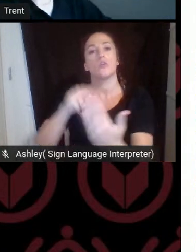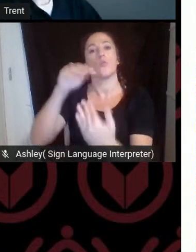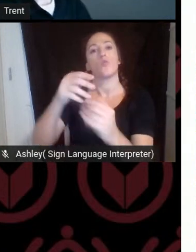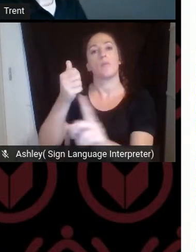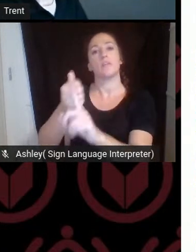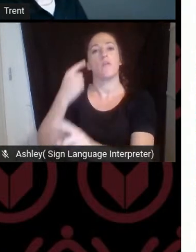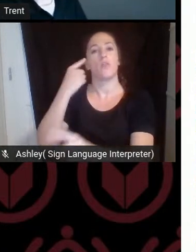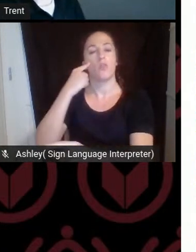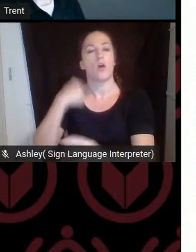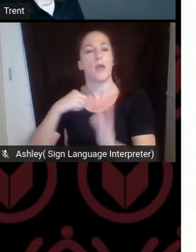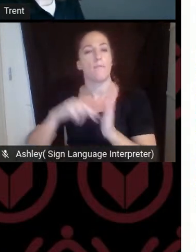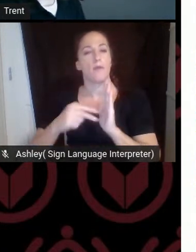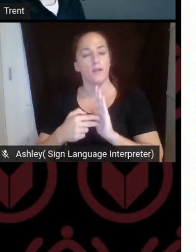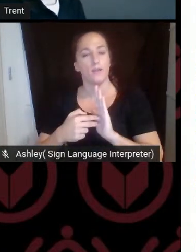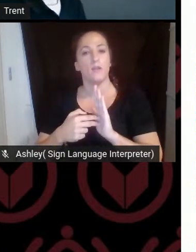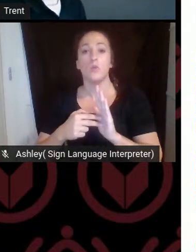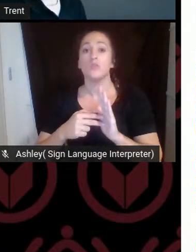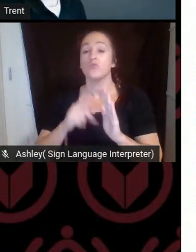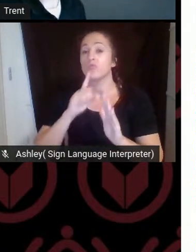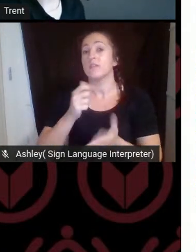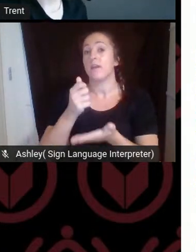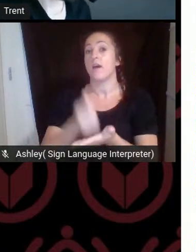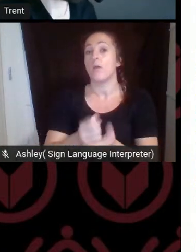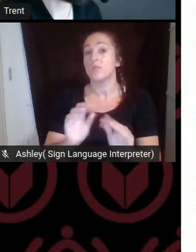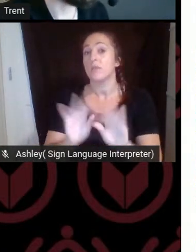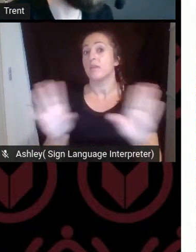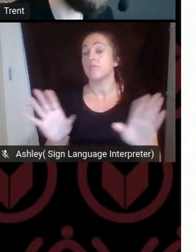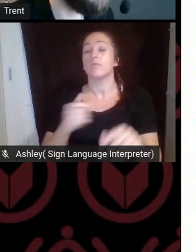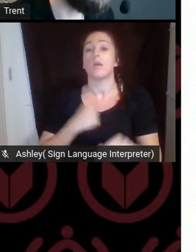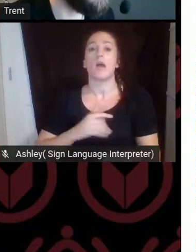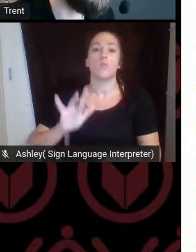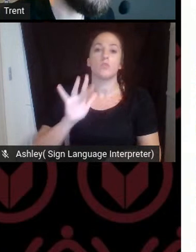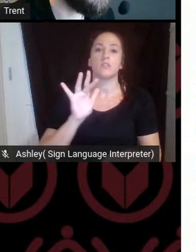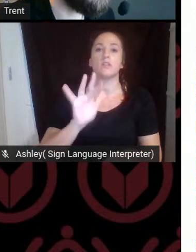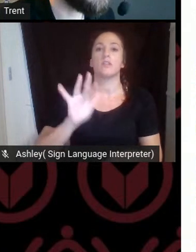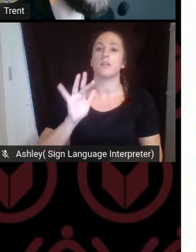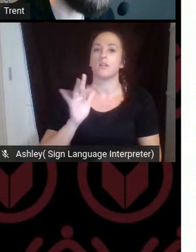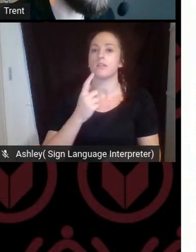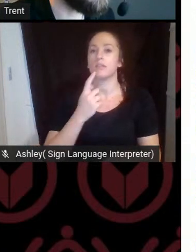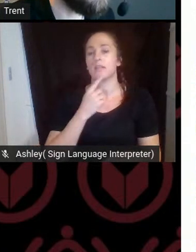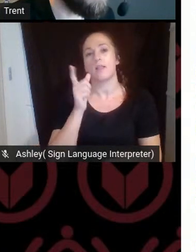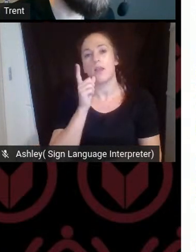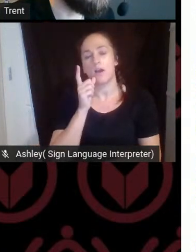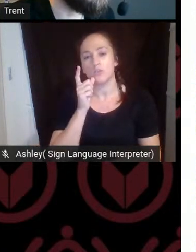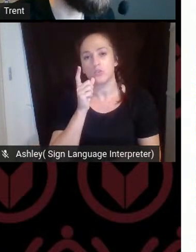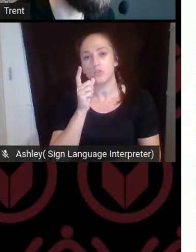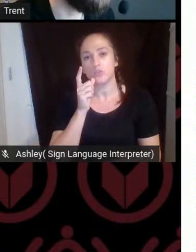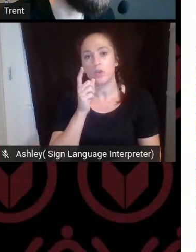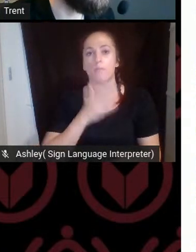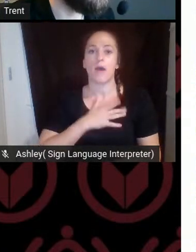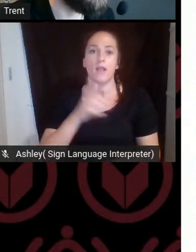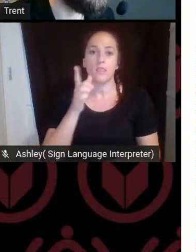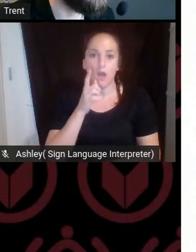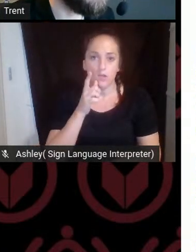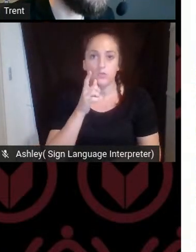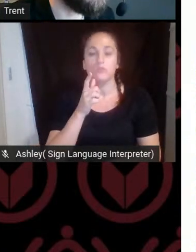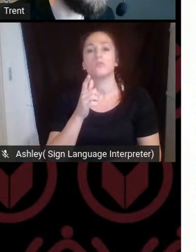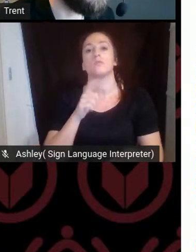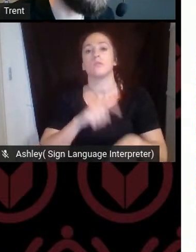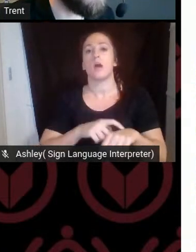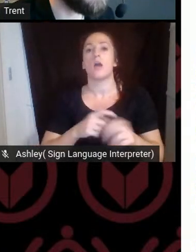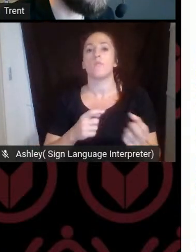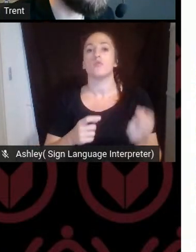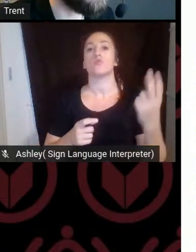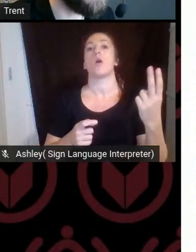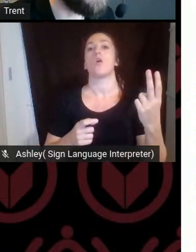So here, I'm just going to say lunch. And then I'm going to say from 12 to, and then